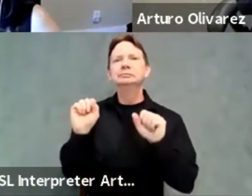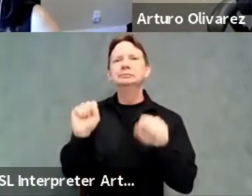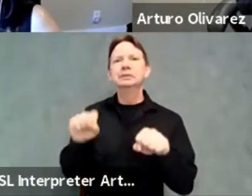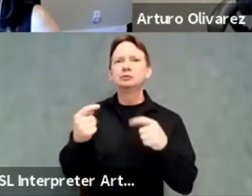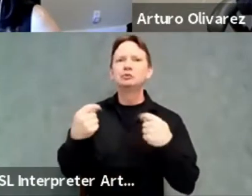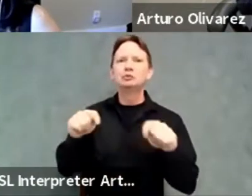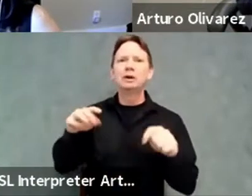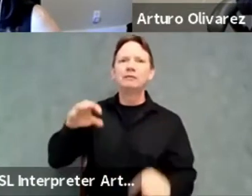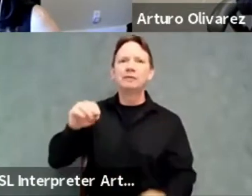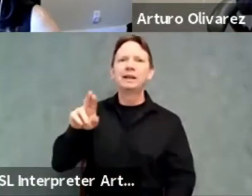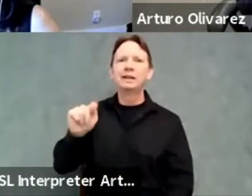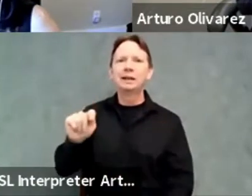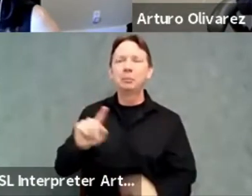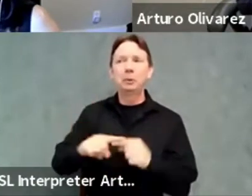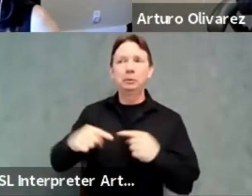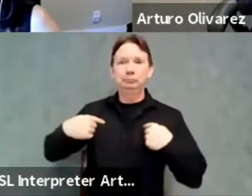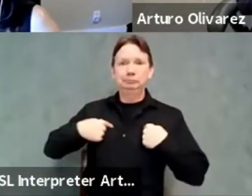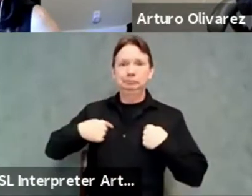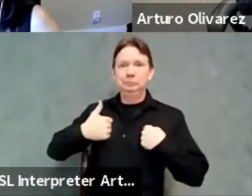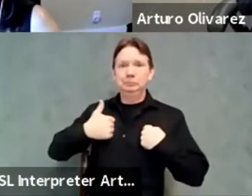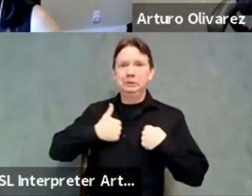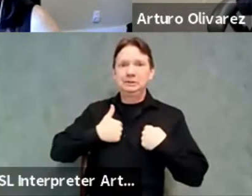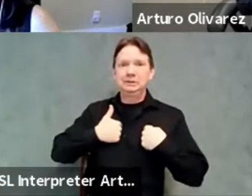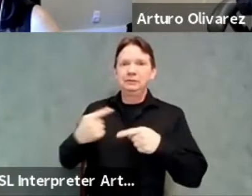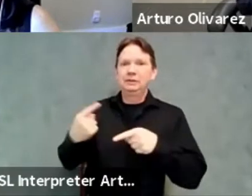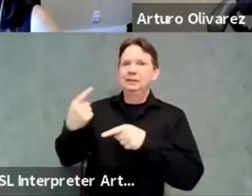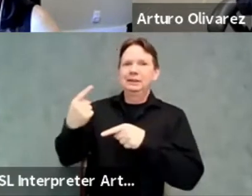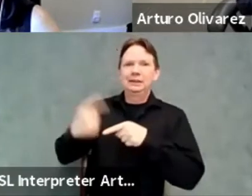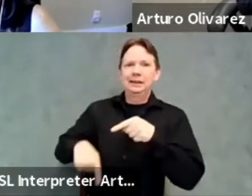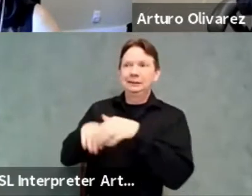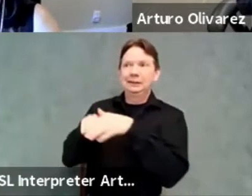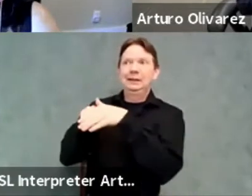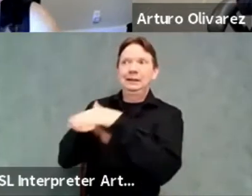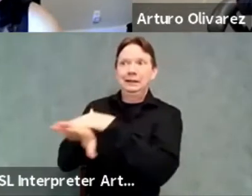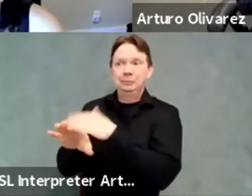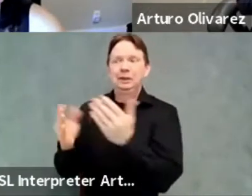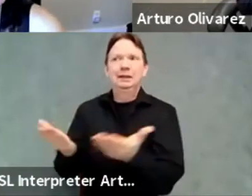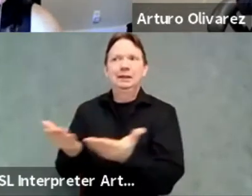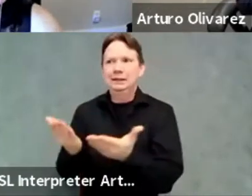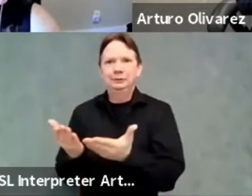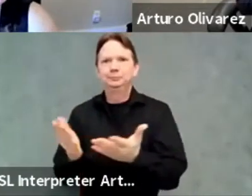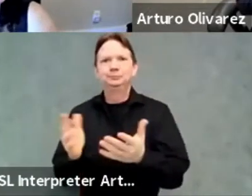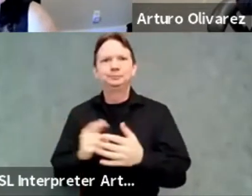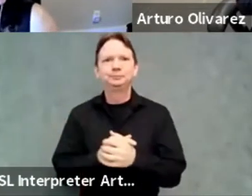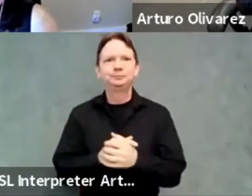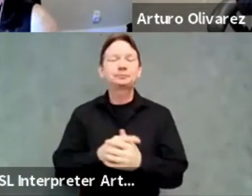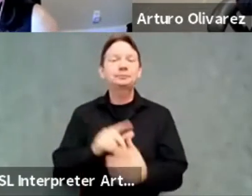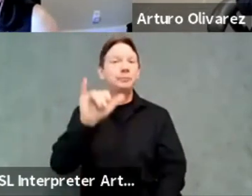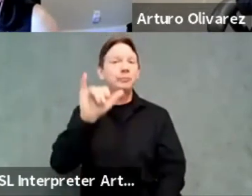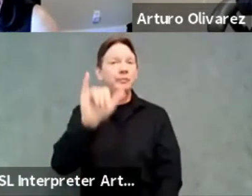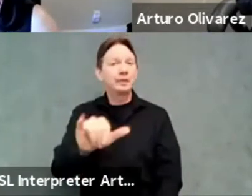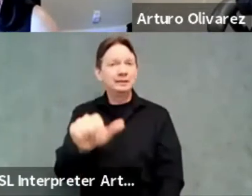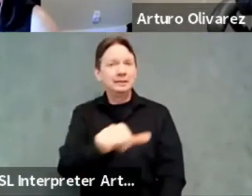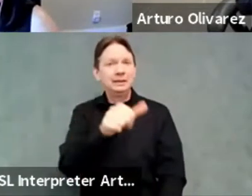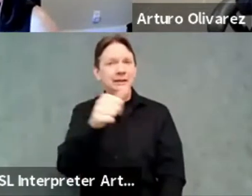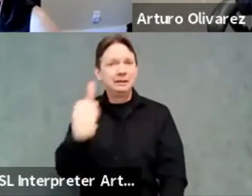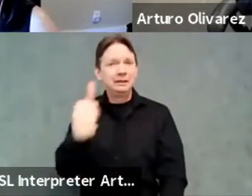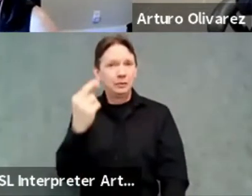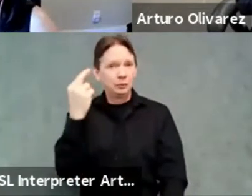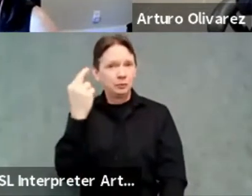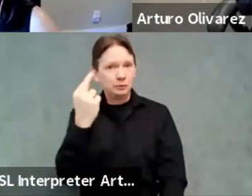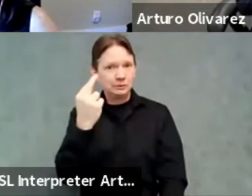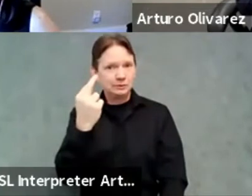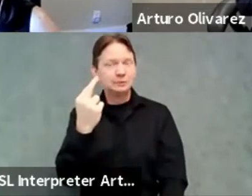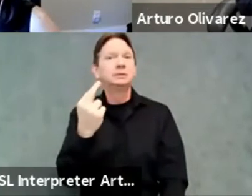but it's not something that I can actually get to at the central office either. And that's another reason for these websites. I said that it's better to have it on the